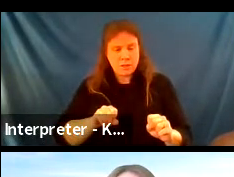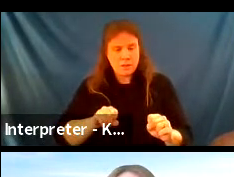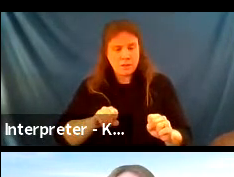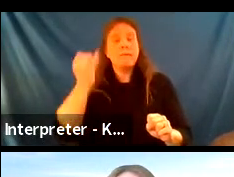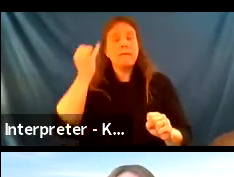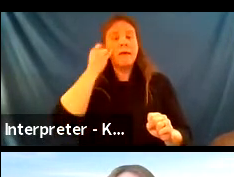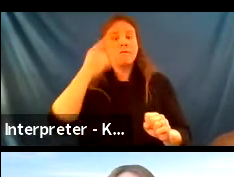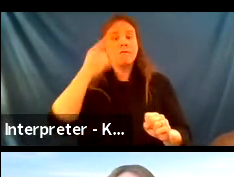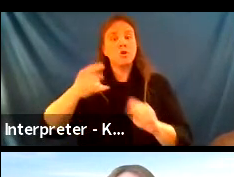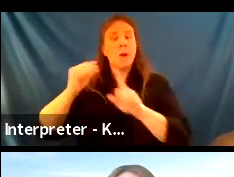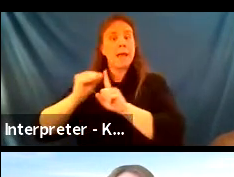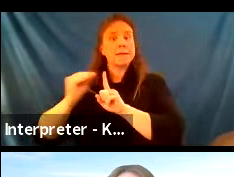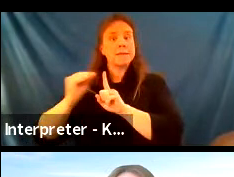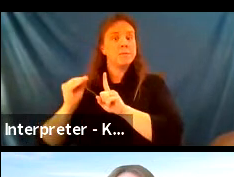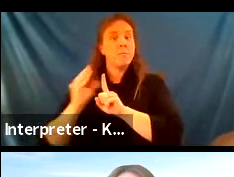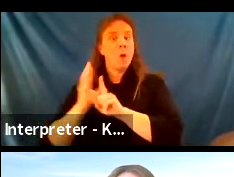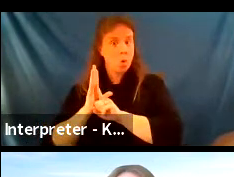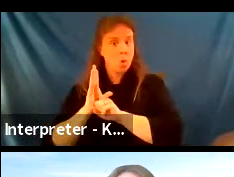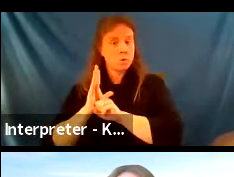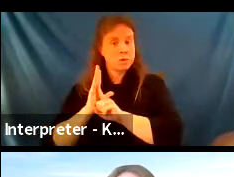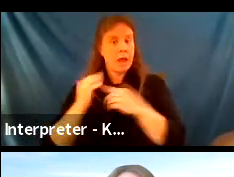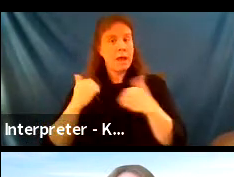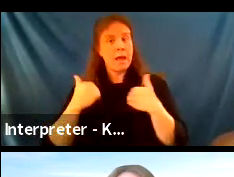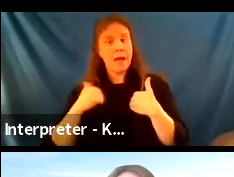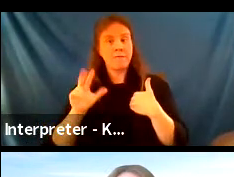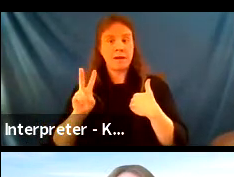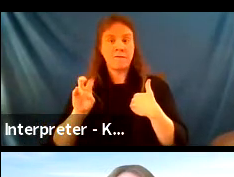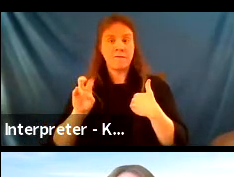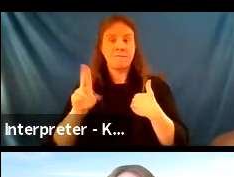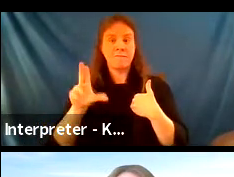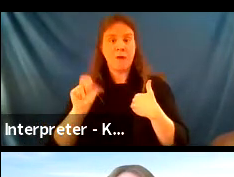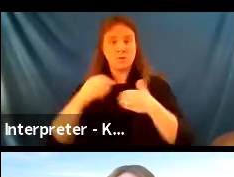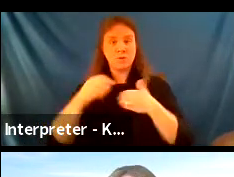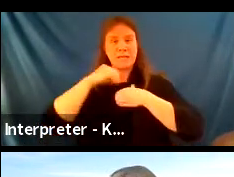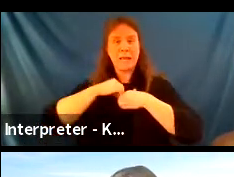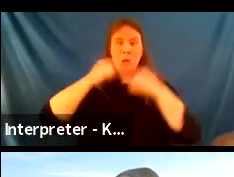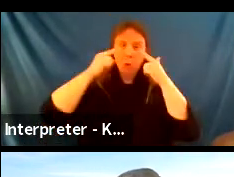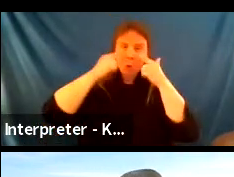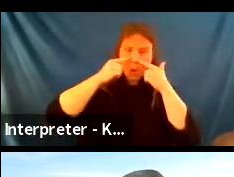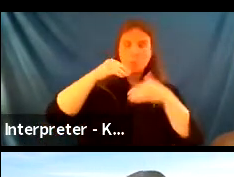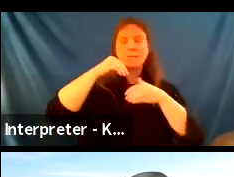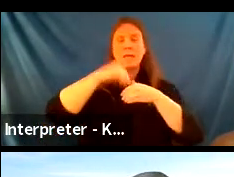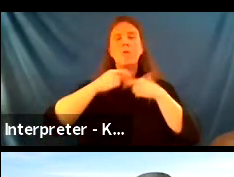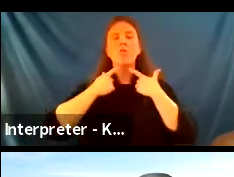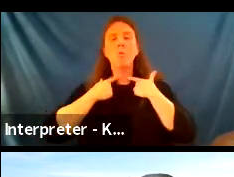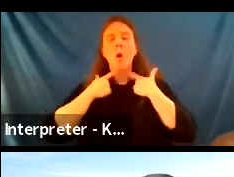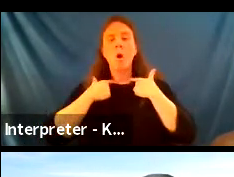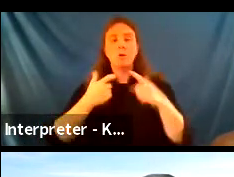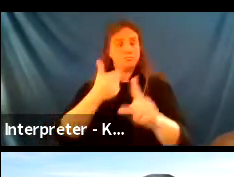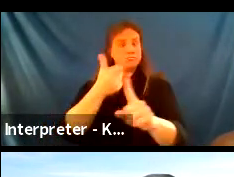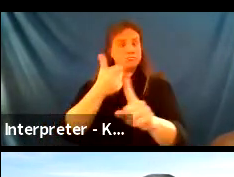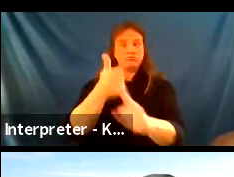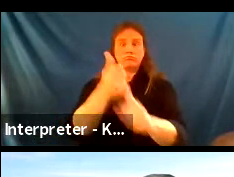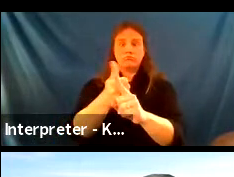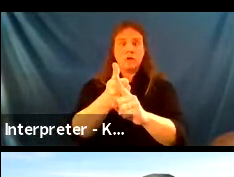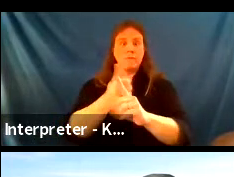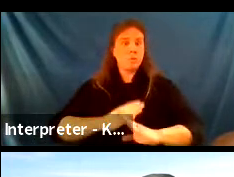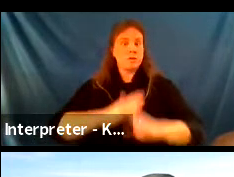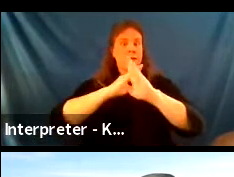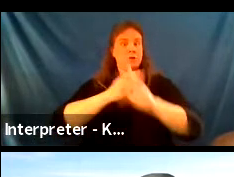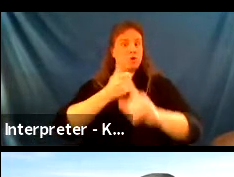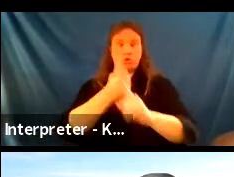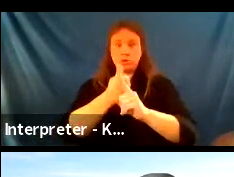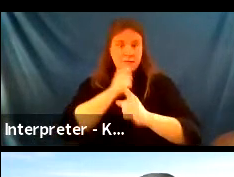to the virus, having it in your nose or throat. Although you may be protected and not get sick, there's the possibility you